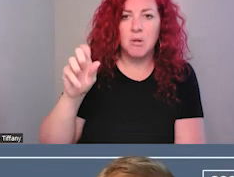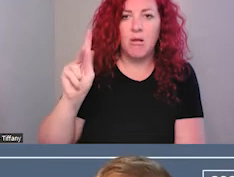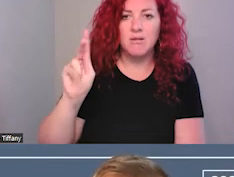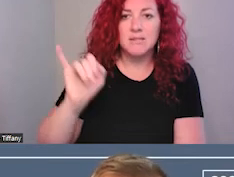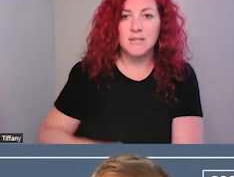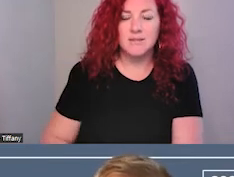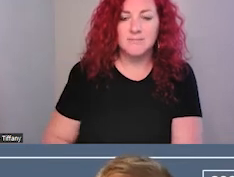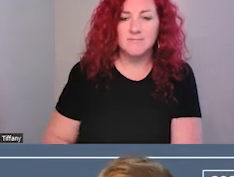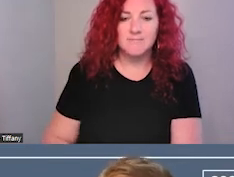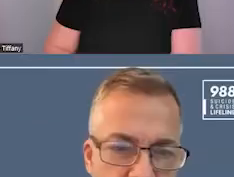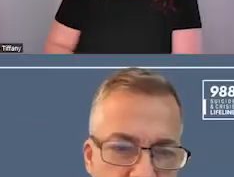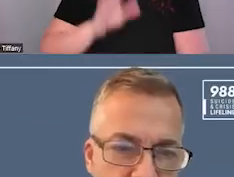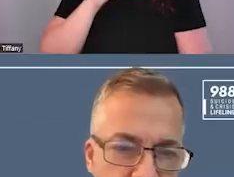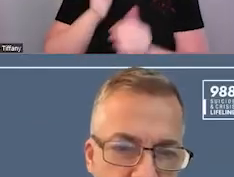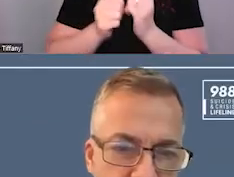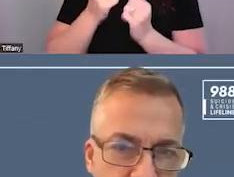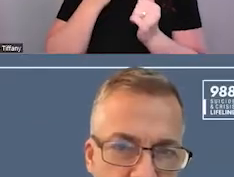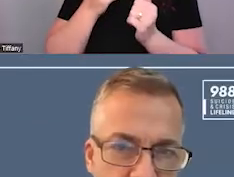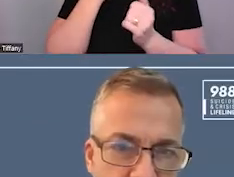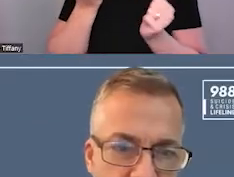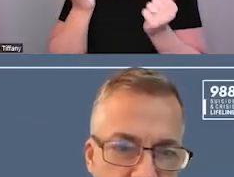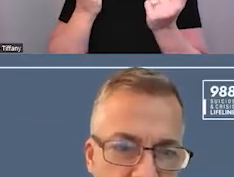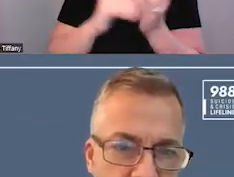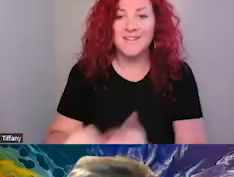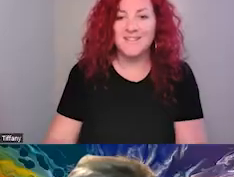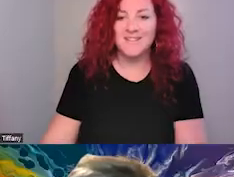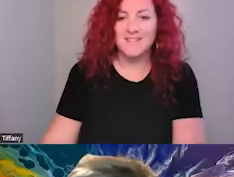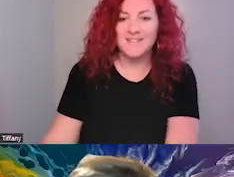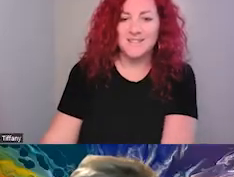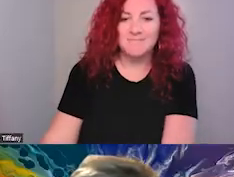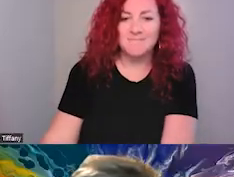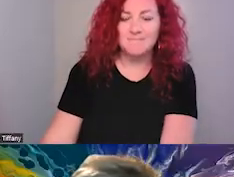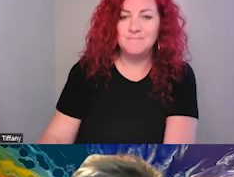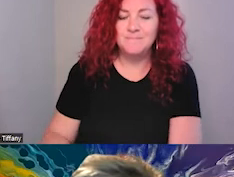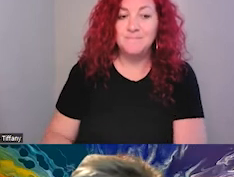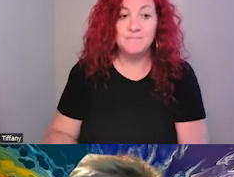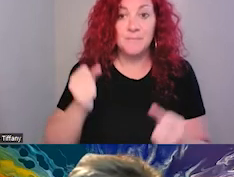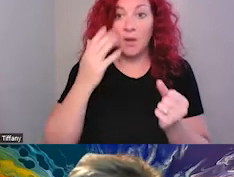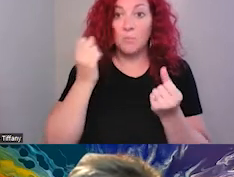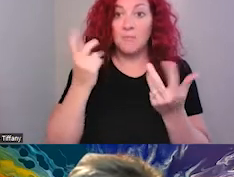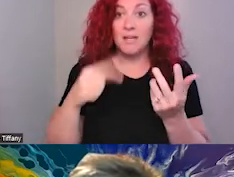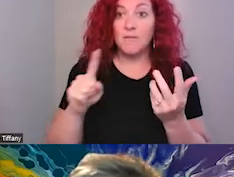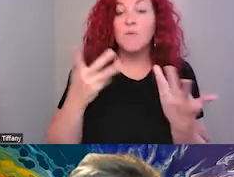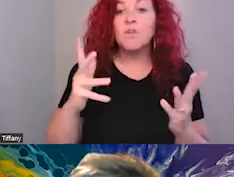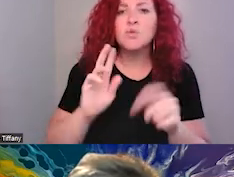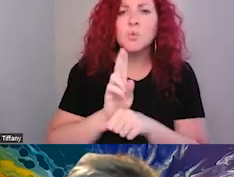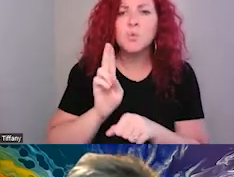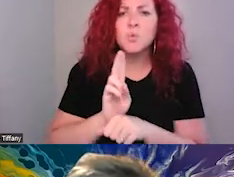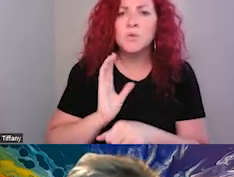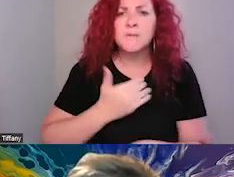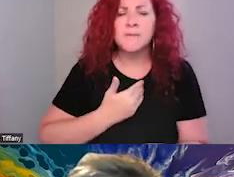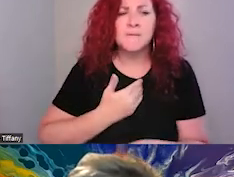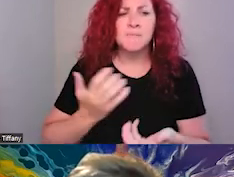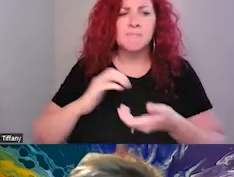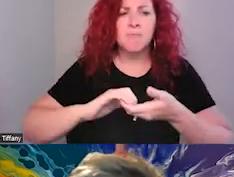Hi, everyone. It's good to see you all again. So I know a lot of you are already using our